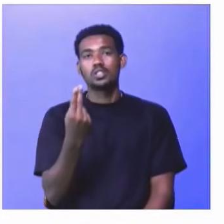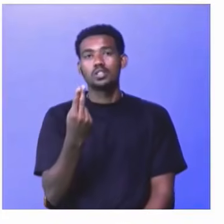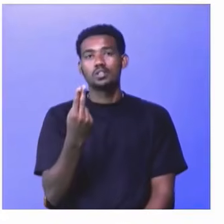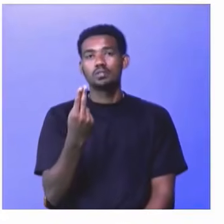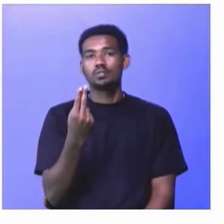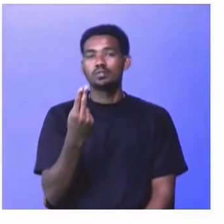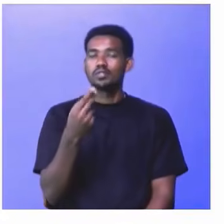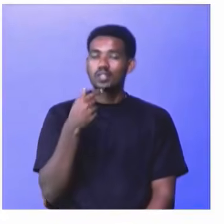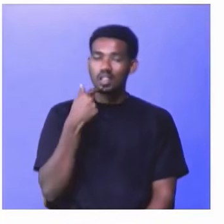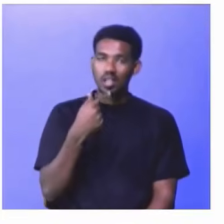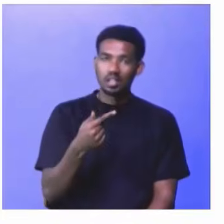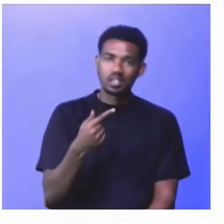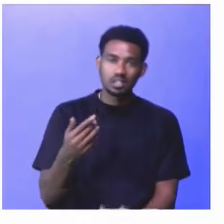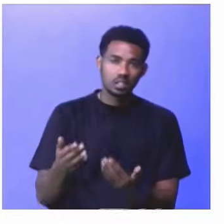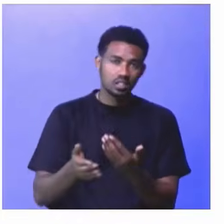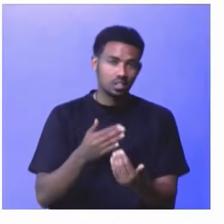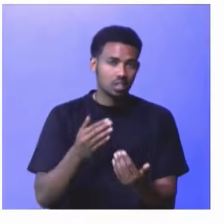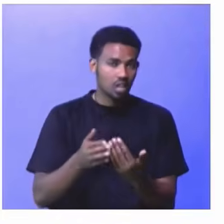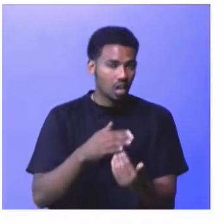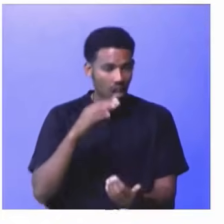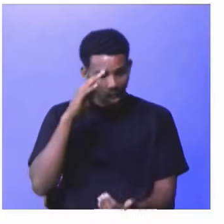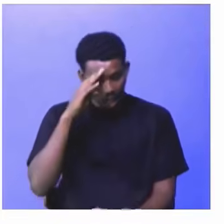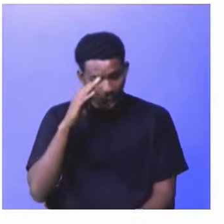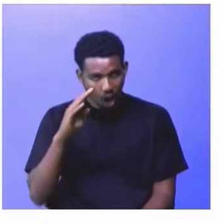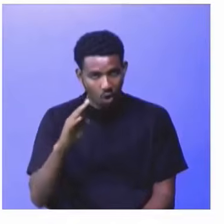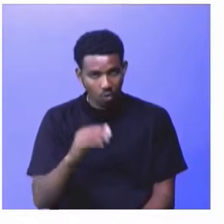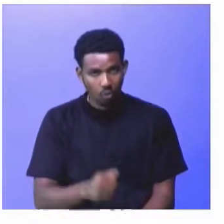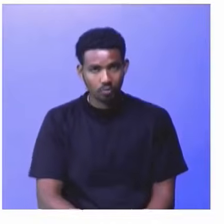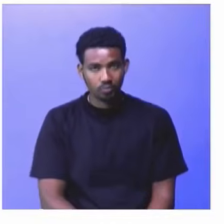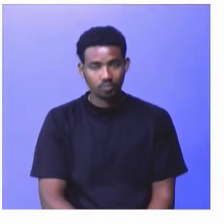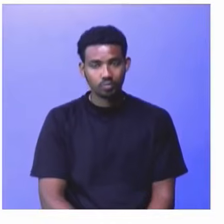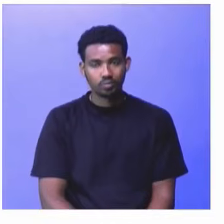by saying easily hello.